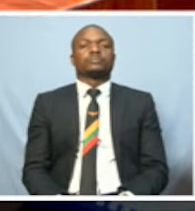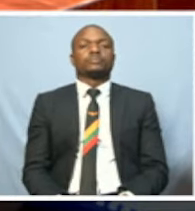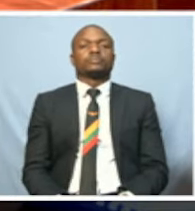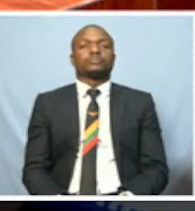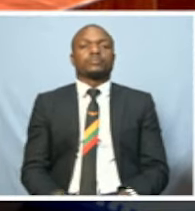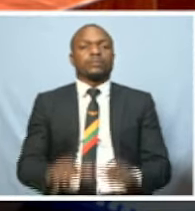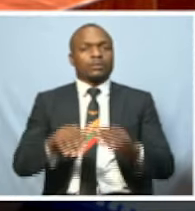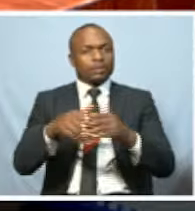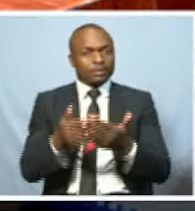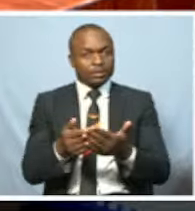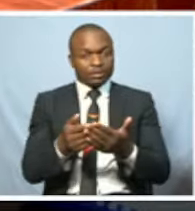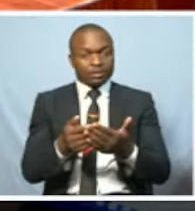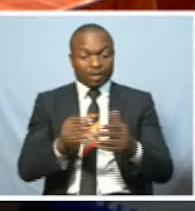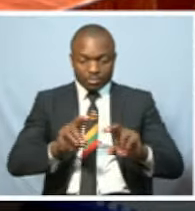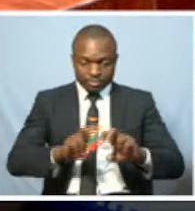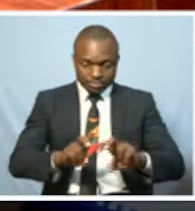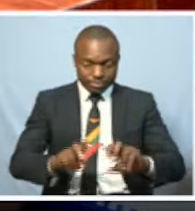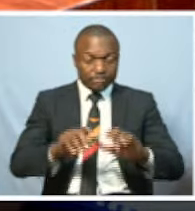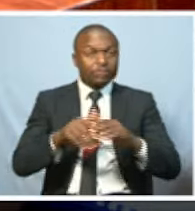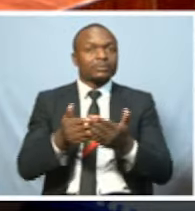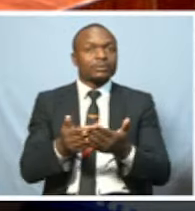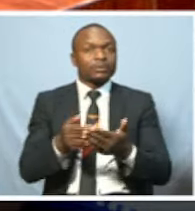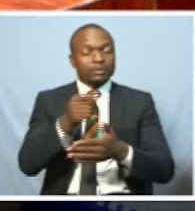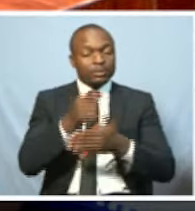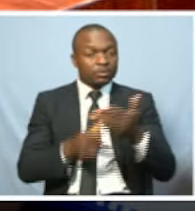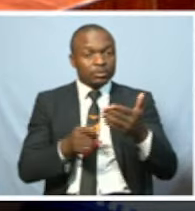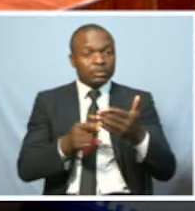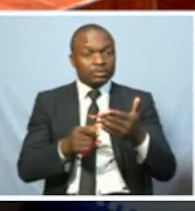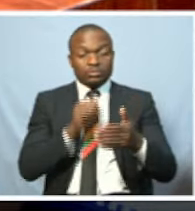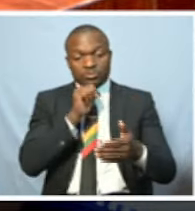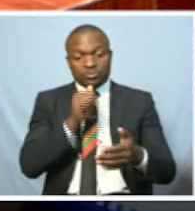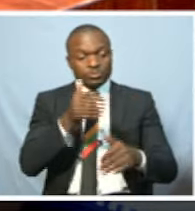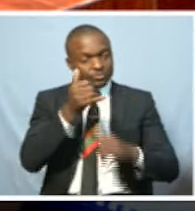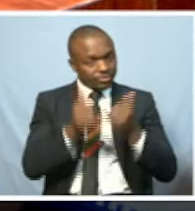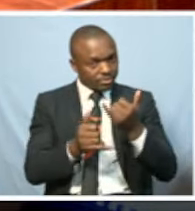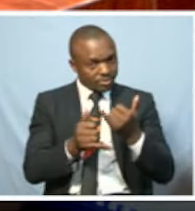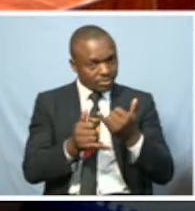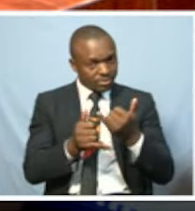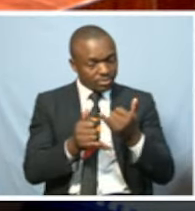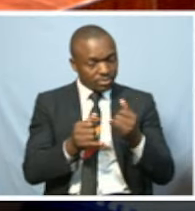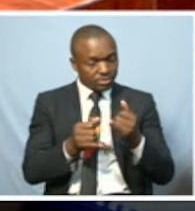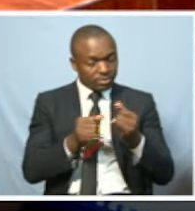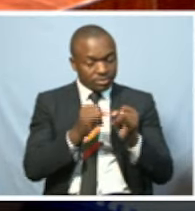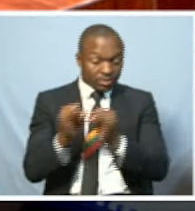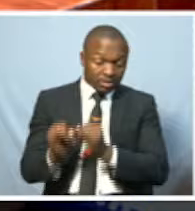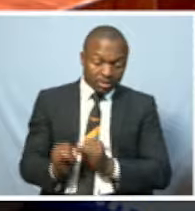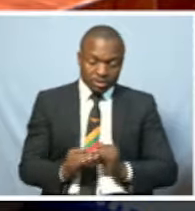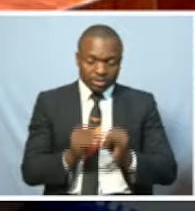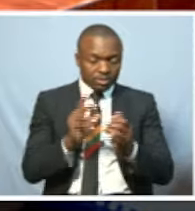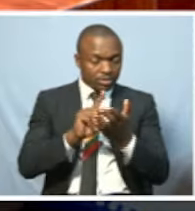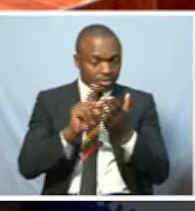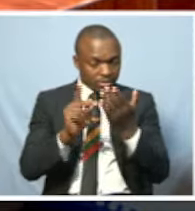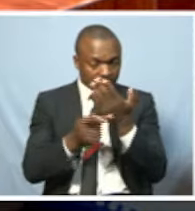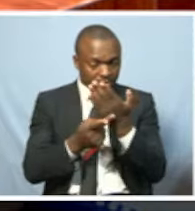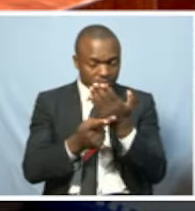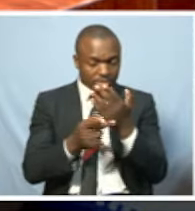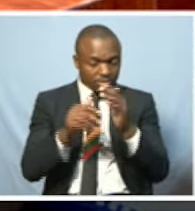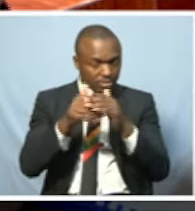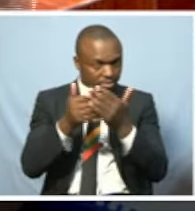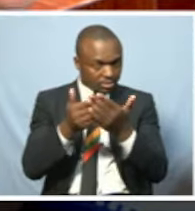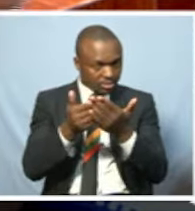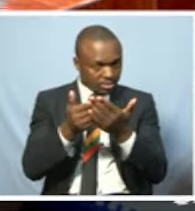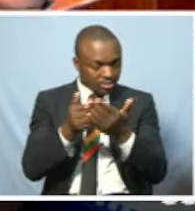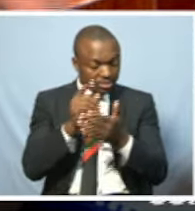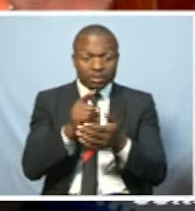how are you going to check what is remaining in terms of implementation of programs when